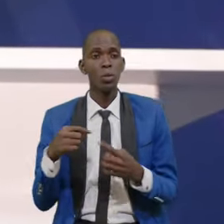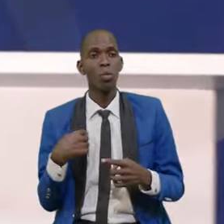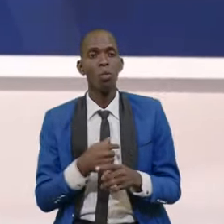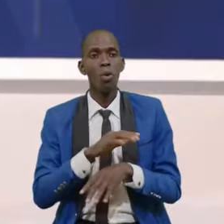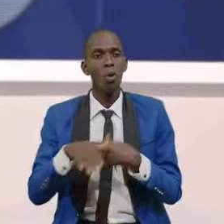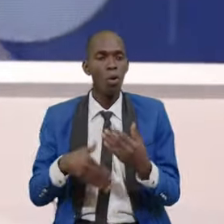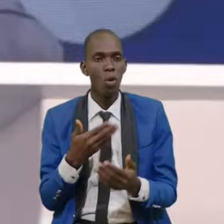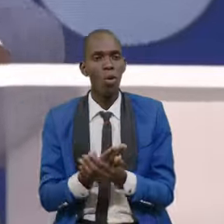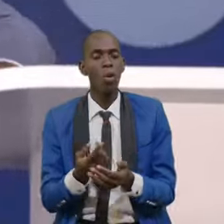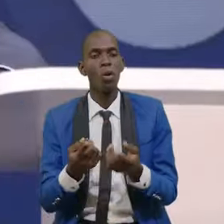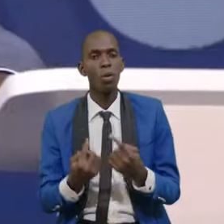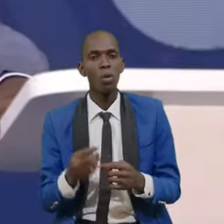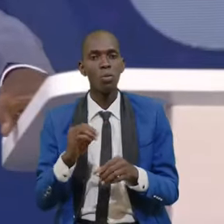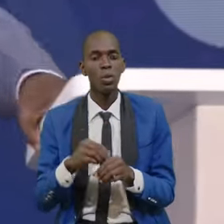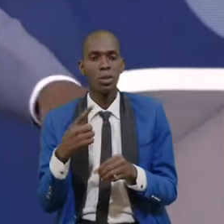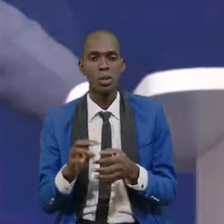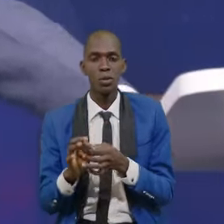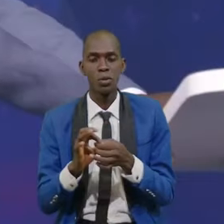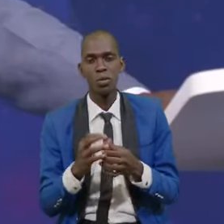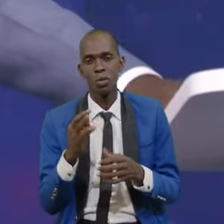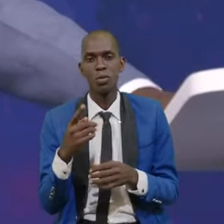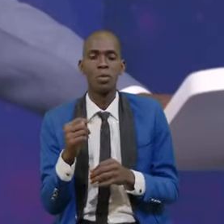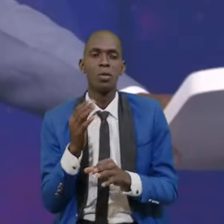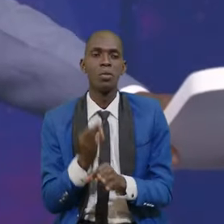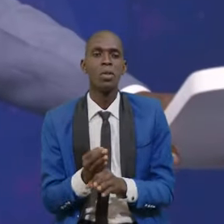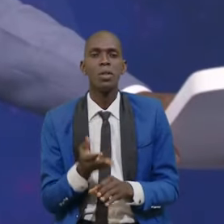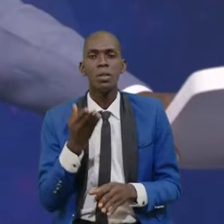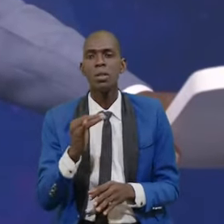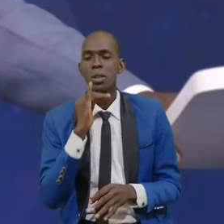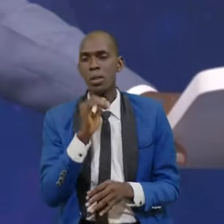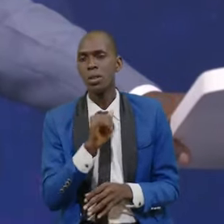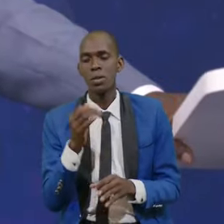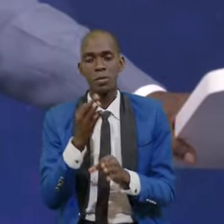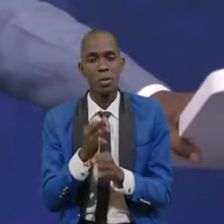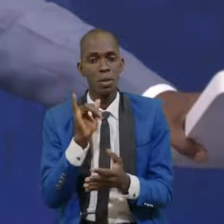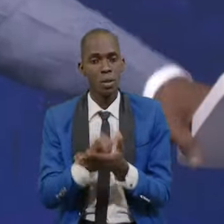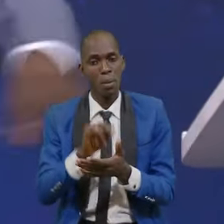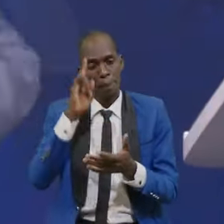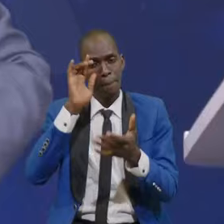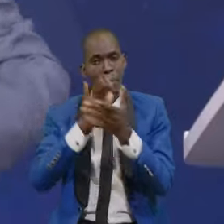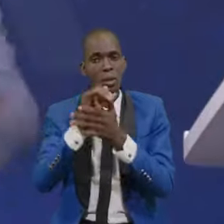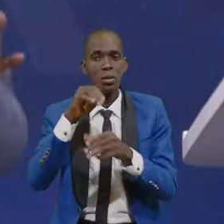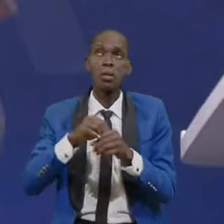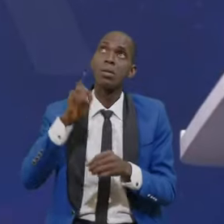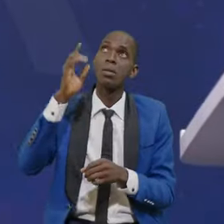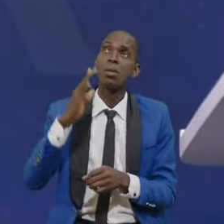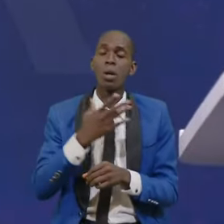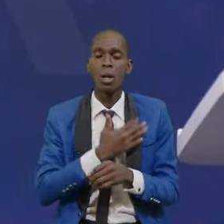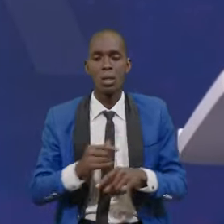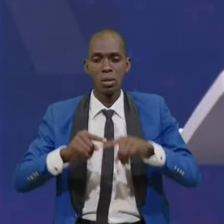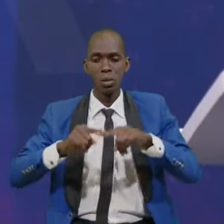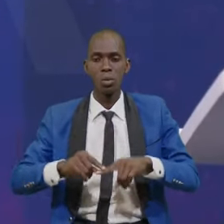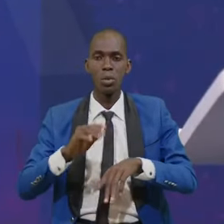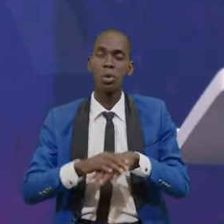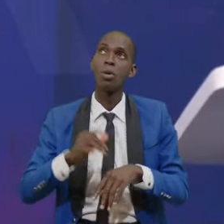come in the unity of the faith. That's the faith that believes in God and that relies on God, that